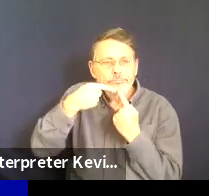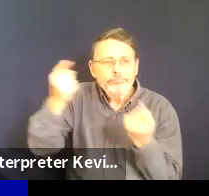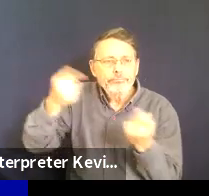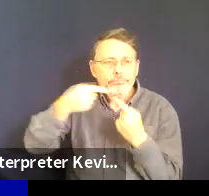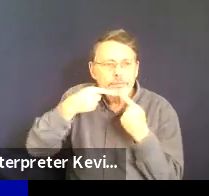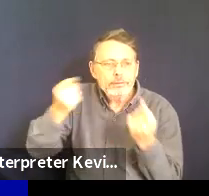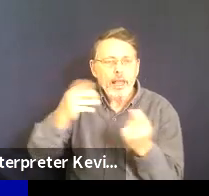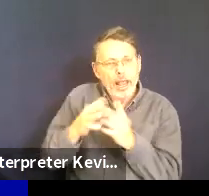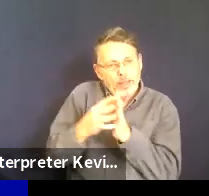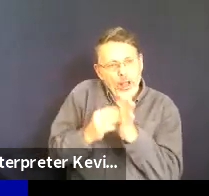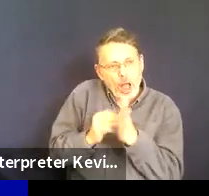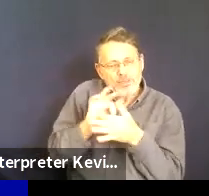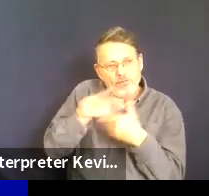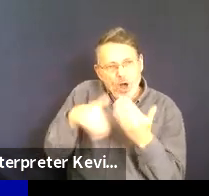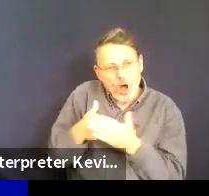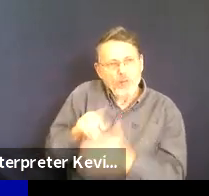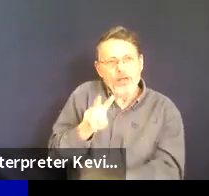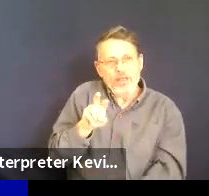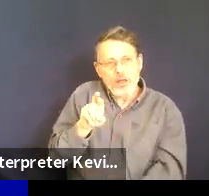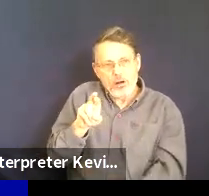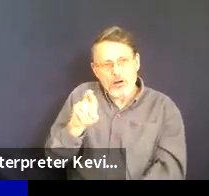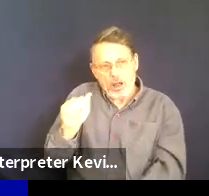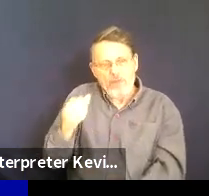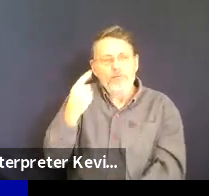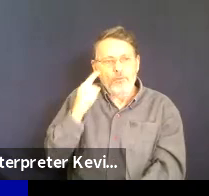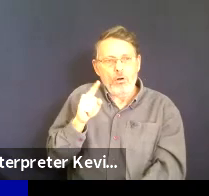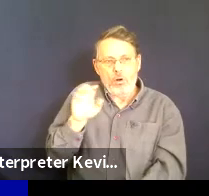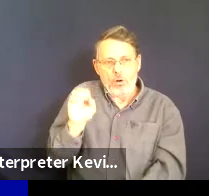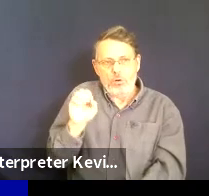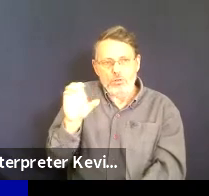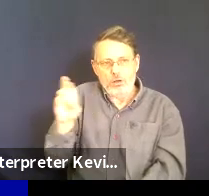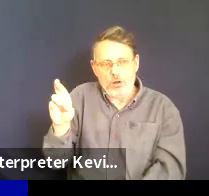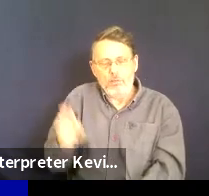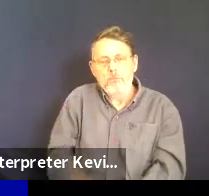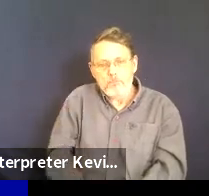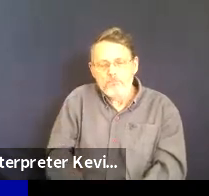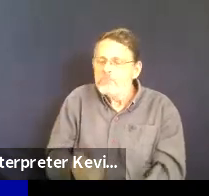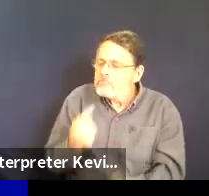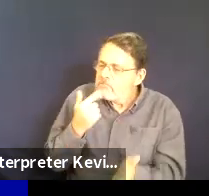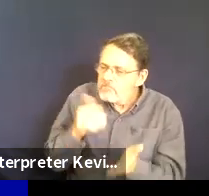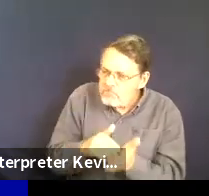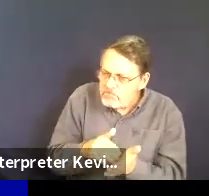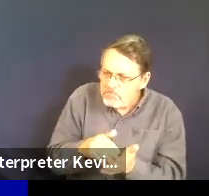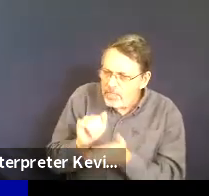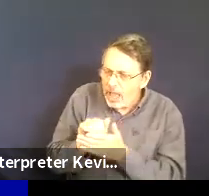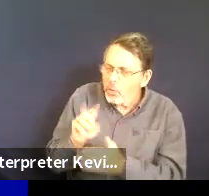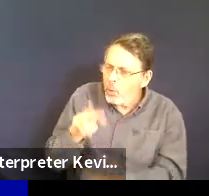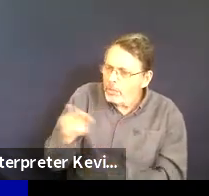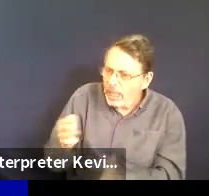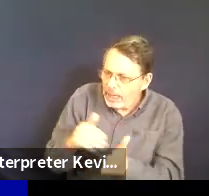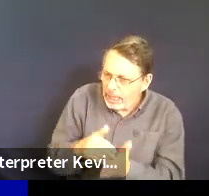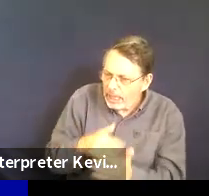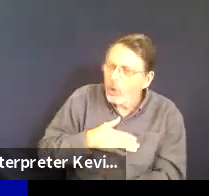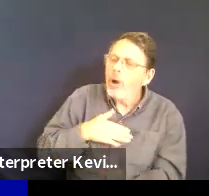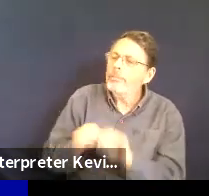all voluntary resolution agreements for OCR. Okay. Can you repeat that website one more? And Gabe, can you put this